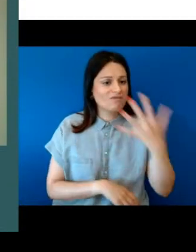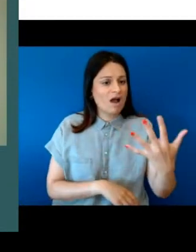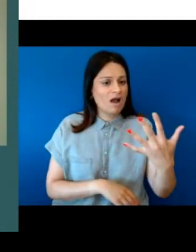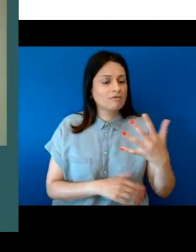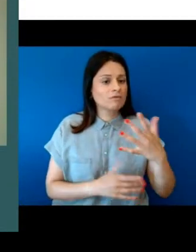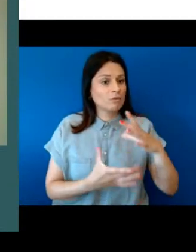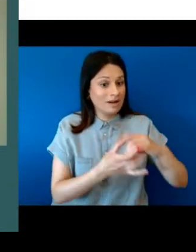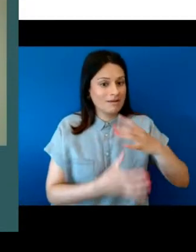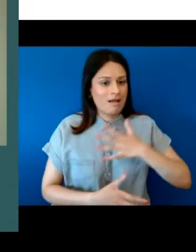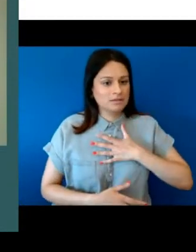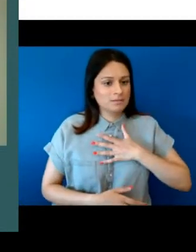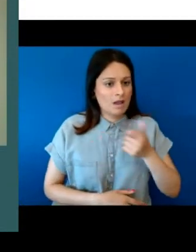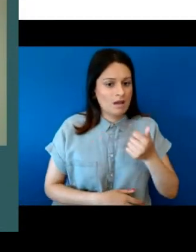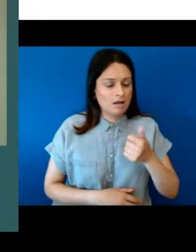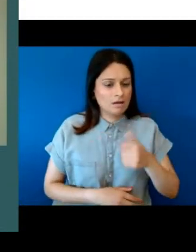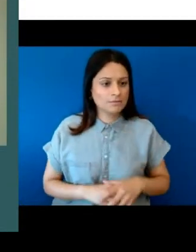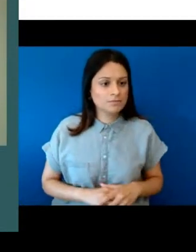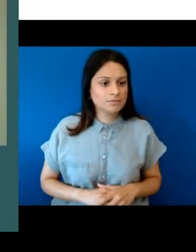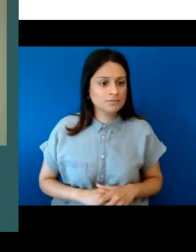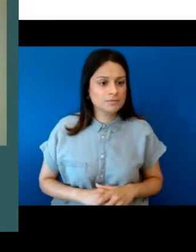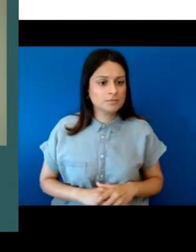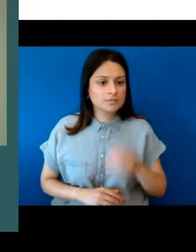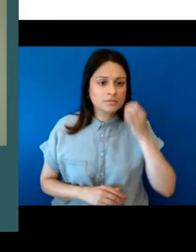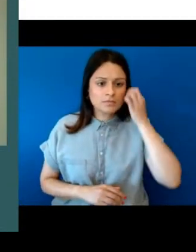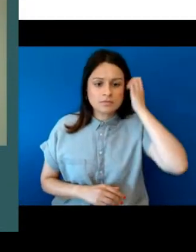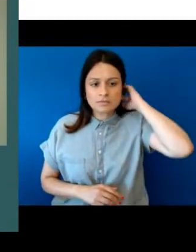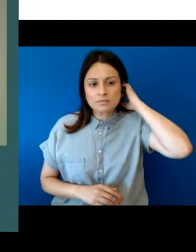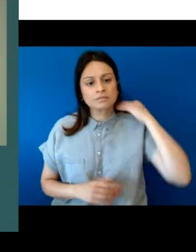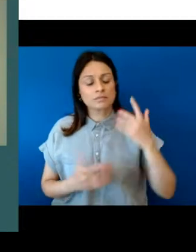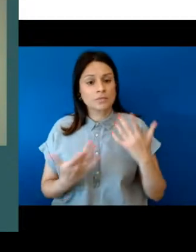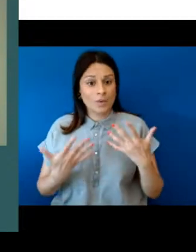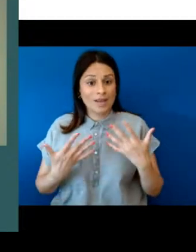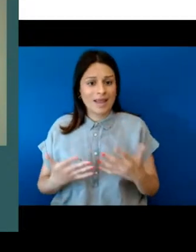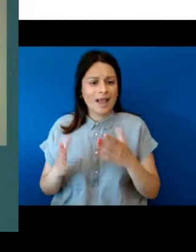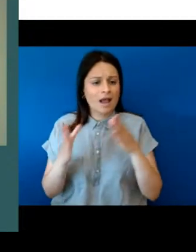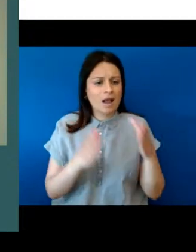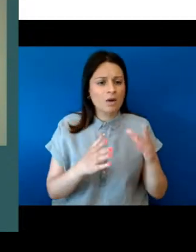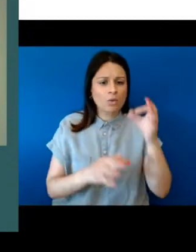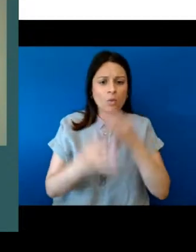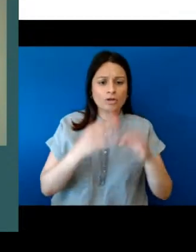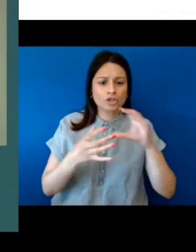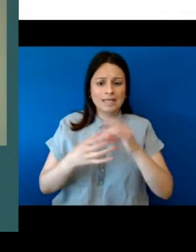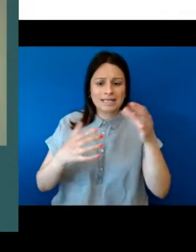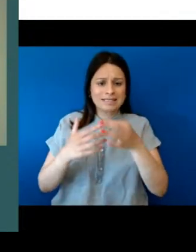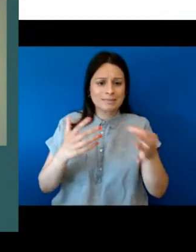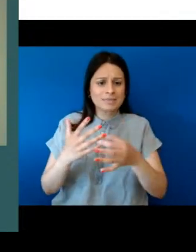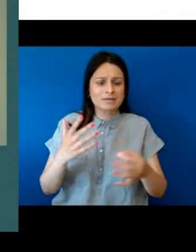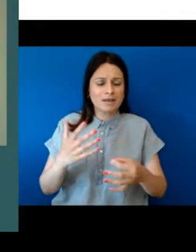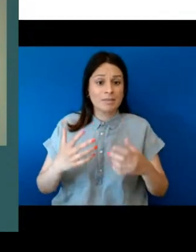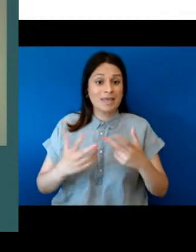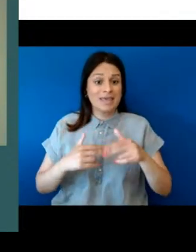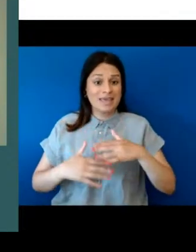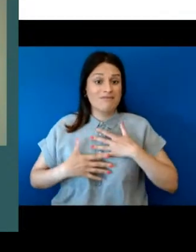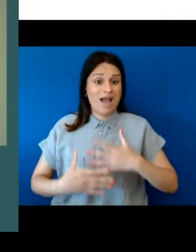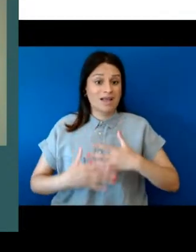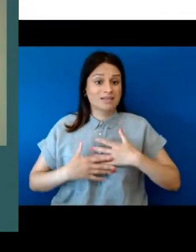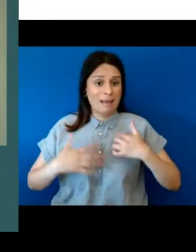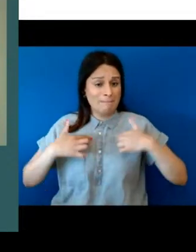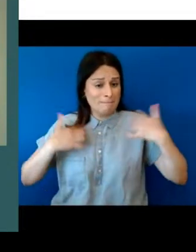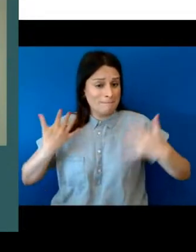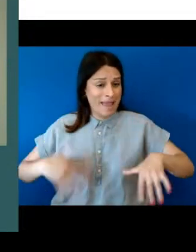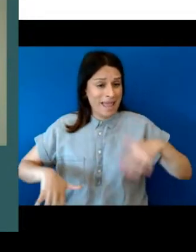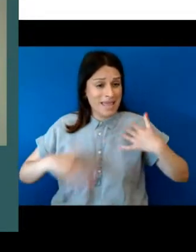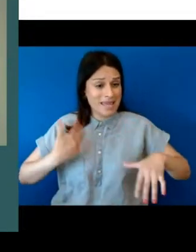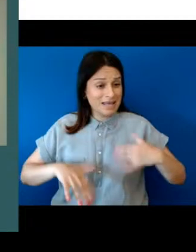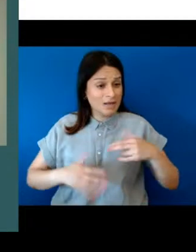Brilliant. And there's one here about symptoms. So can people get pains in their chest from asthma? And is that a normal symptom? And